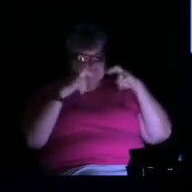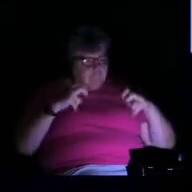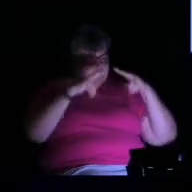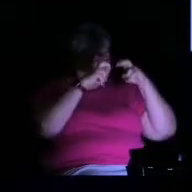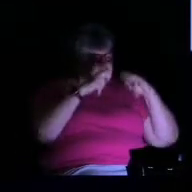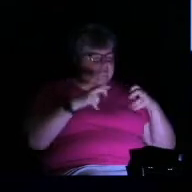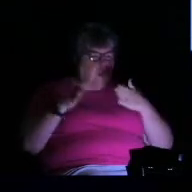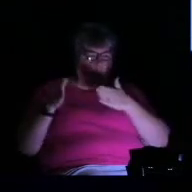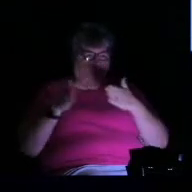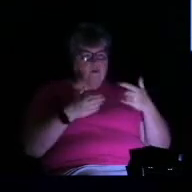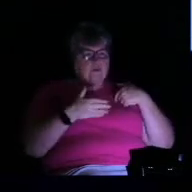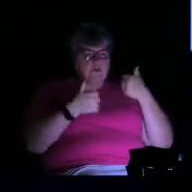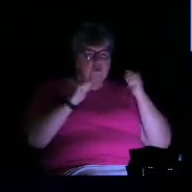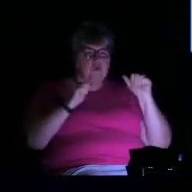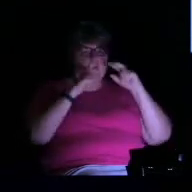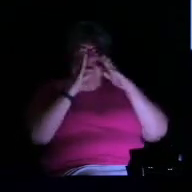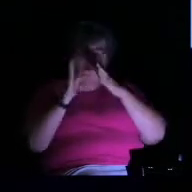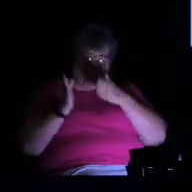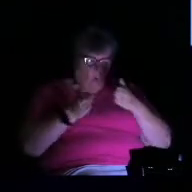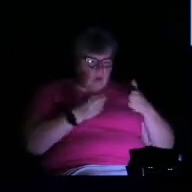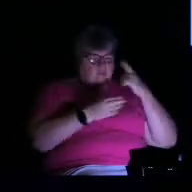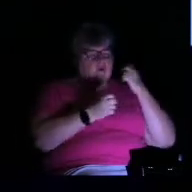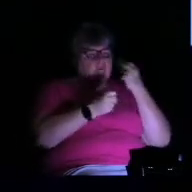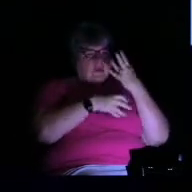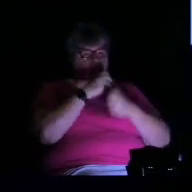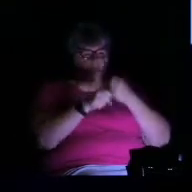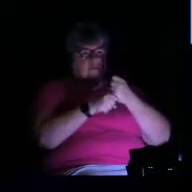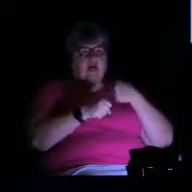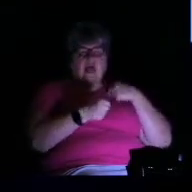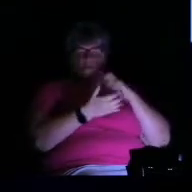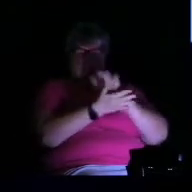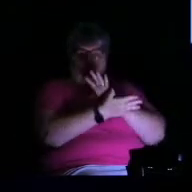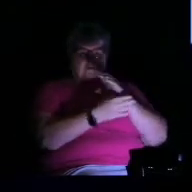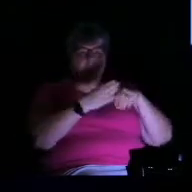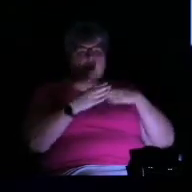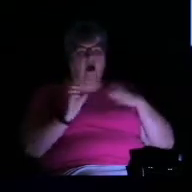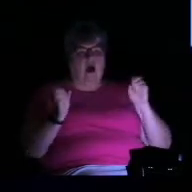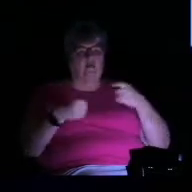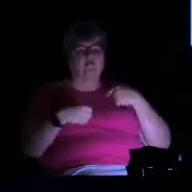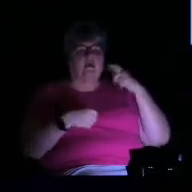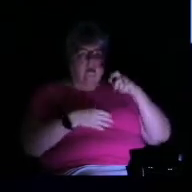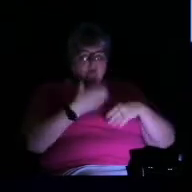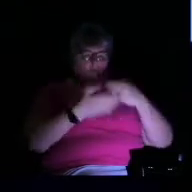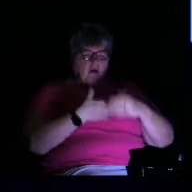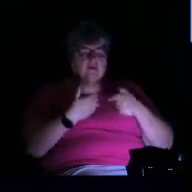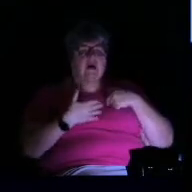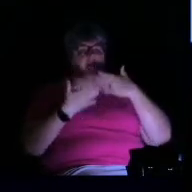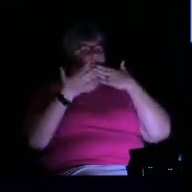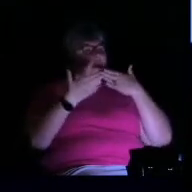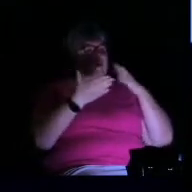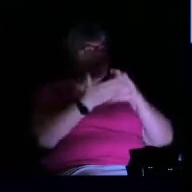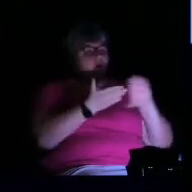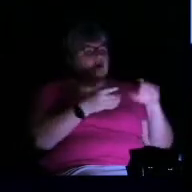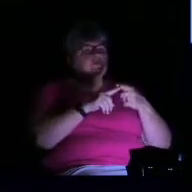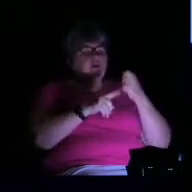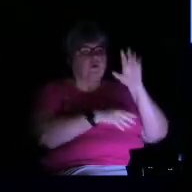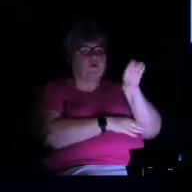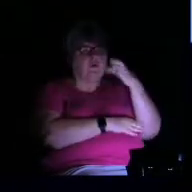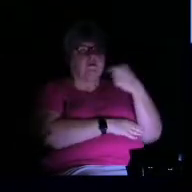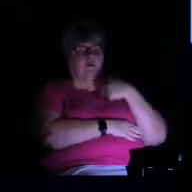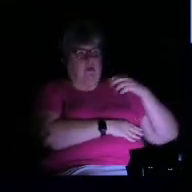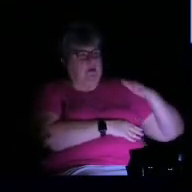trying to organize them for years. I have receipts in my office that I need to process, and I have thank you cards for Christmas that I still have not